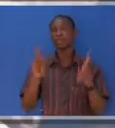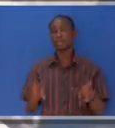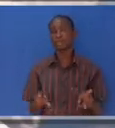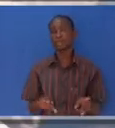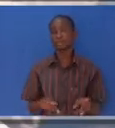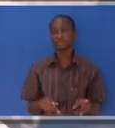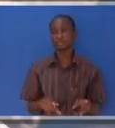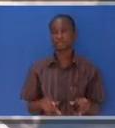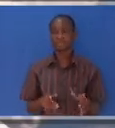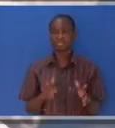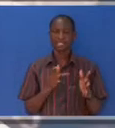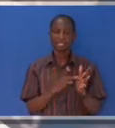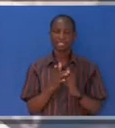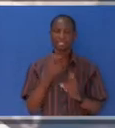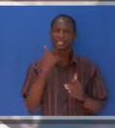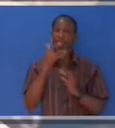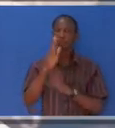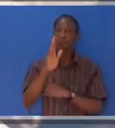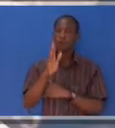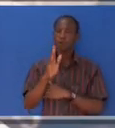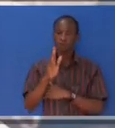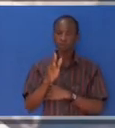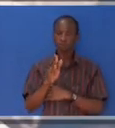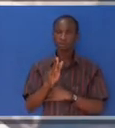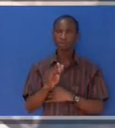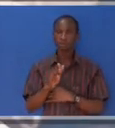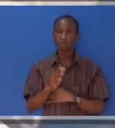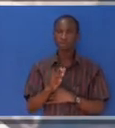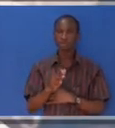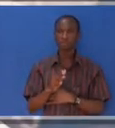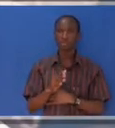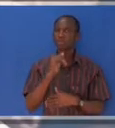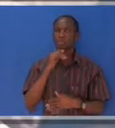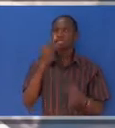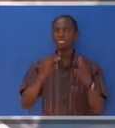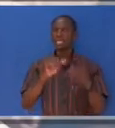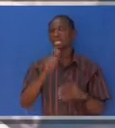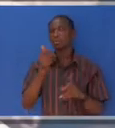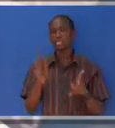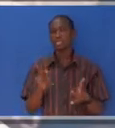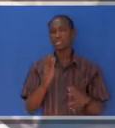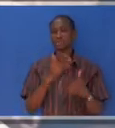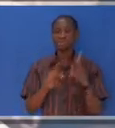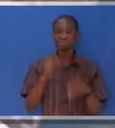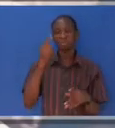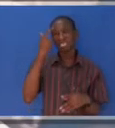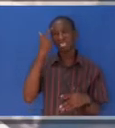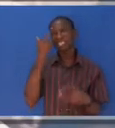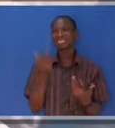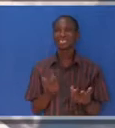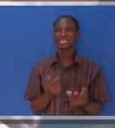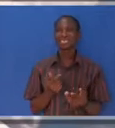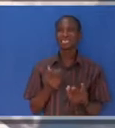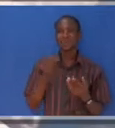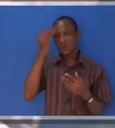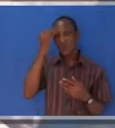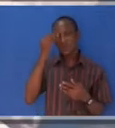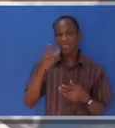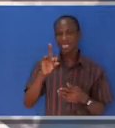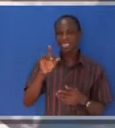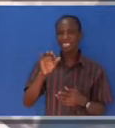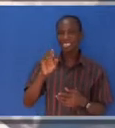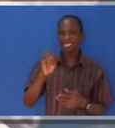kasafa ewiase ewie yatemu a eba. A yankrofo so ya no mu keke date beba. A enye